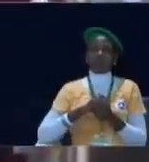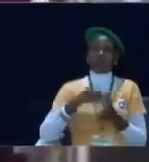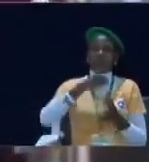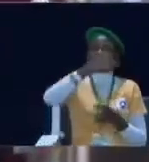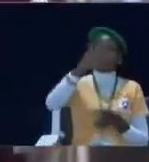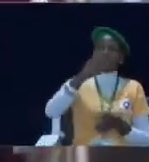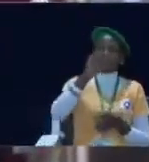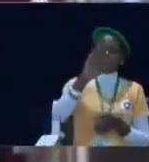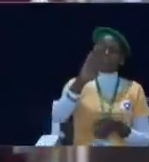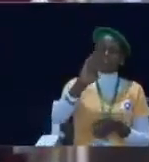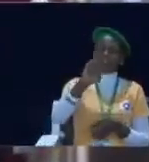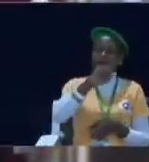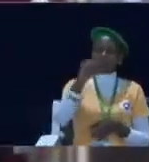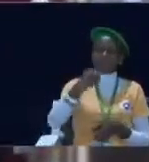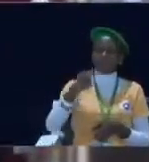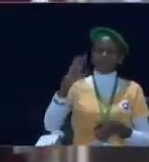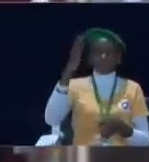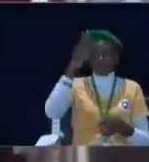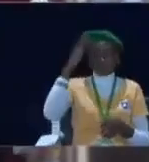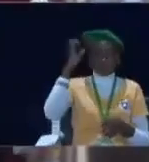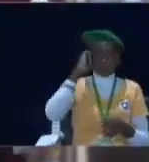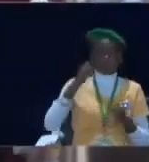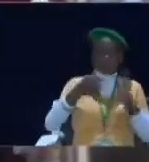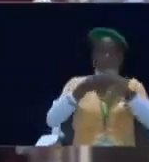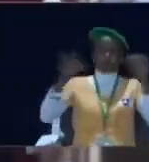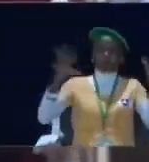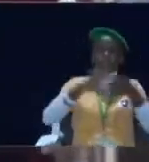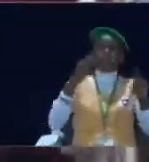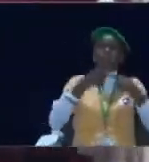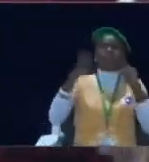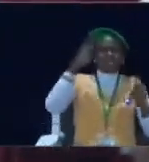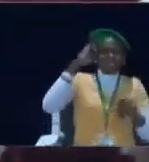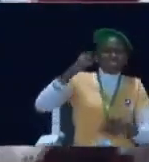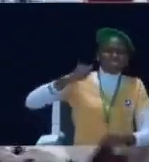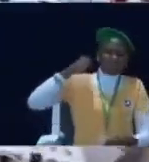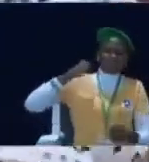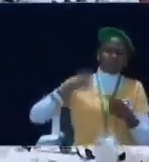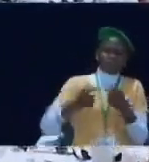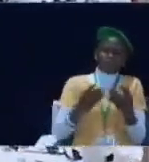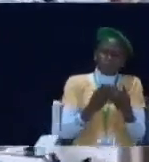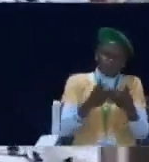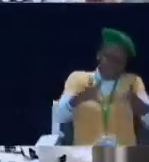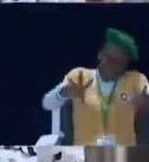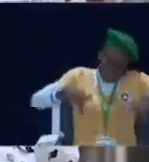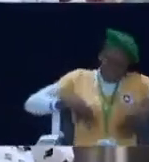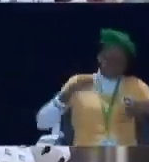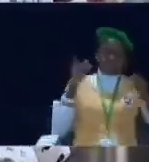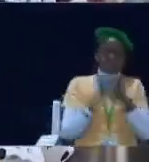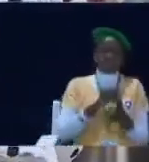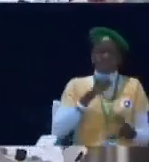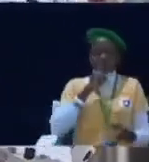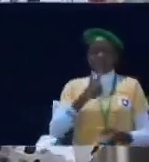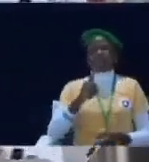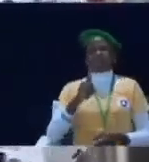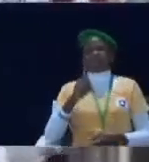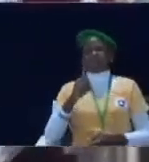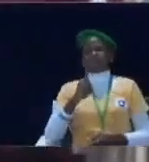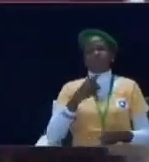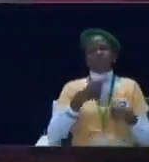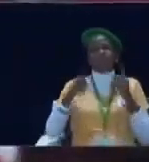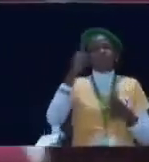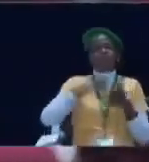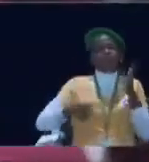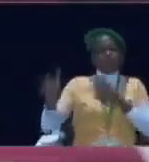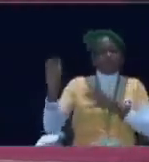Jabez knew his story, but he refused to settle for his reality. What he